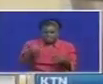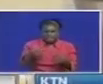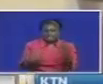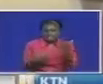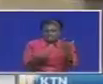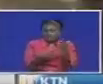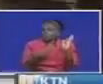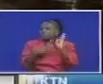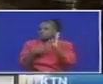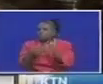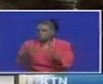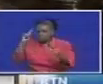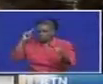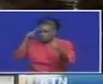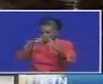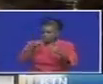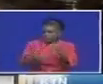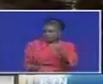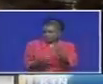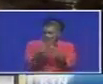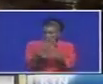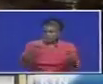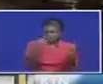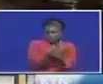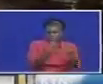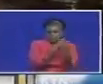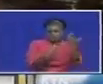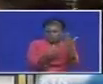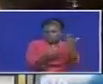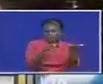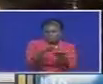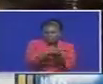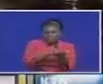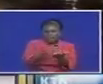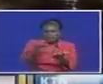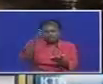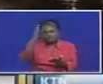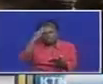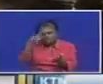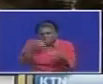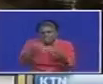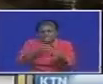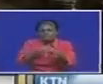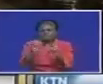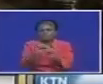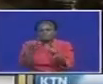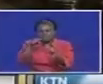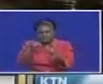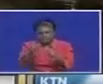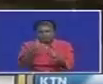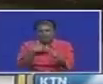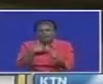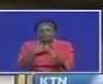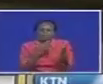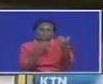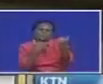also revealed its intention to unveil a range of technology-based products at a non-specified period, having outgrown their performance